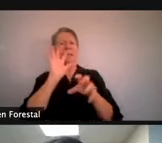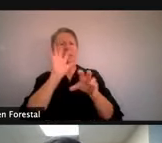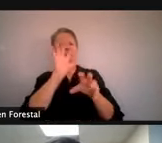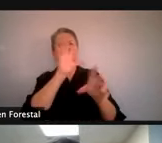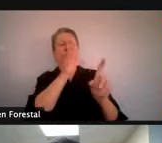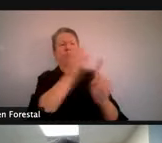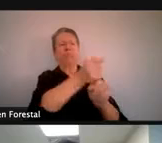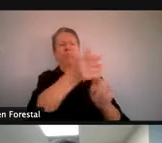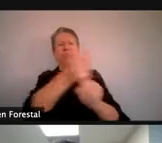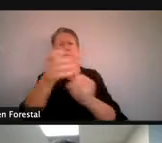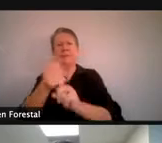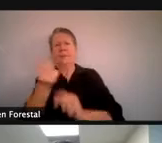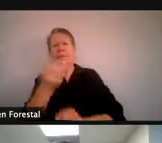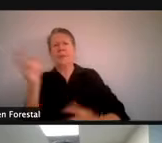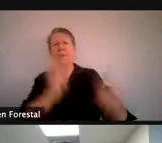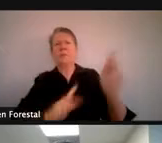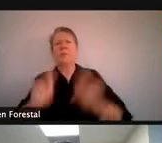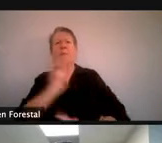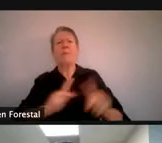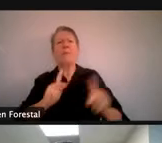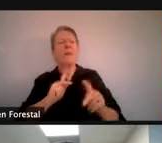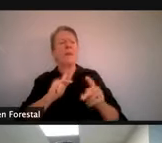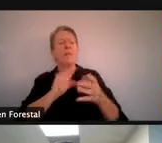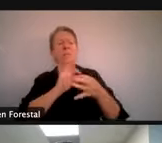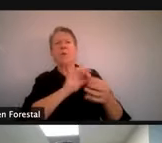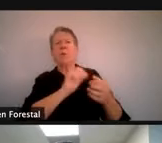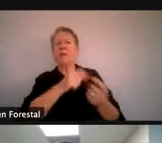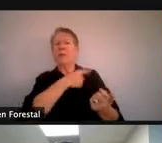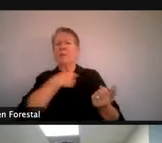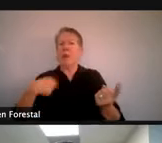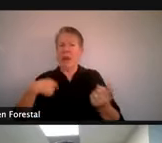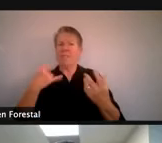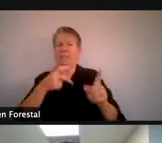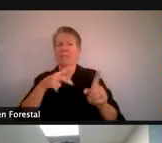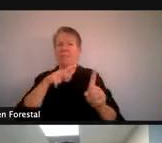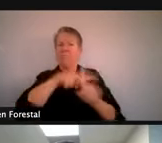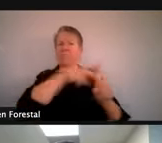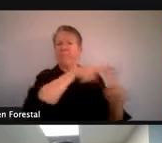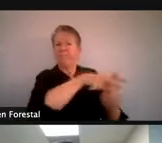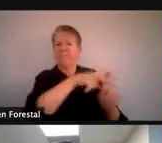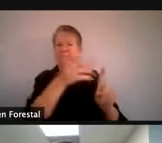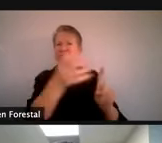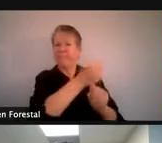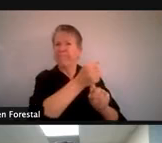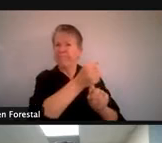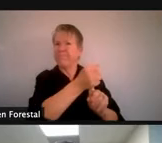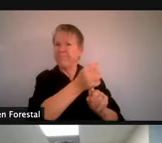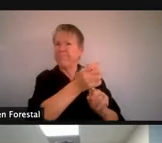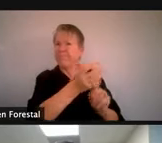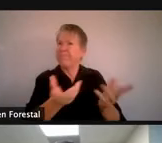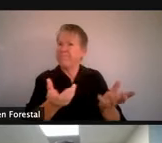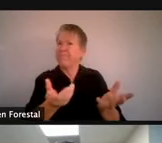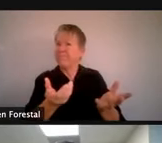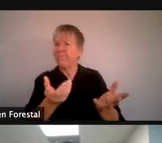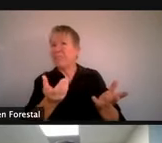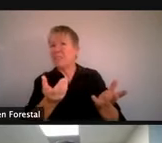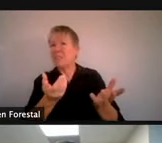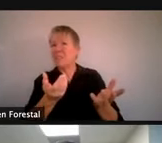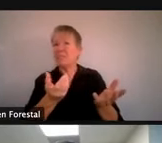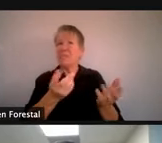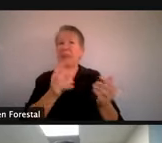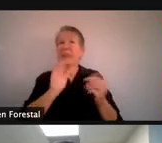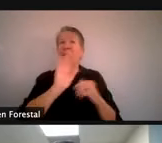Chinese interests yesterday, including in New Jersey. And their statement, Meg, spoke specifically